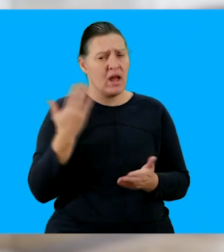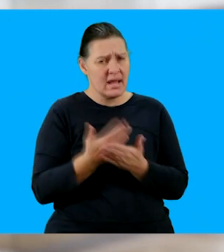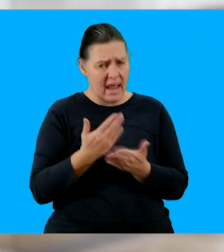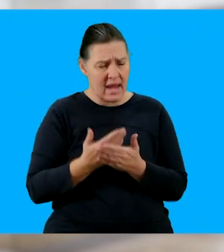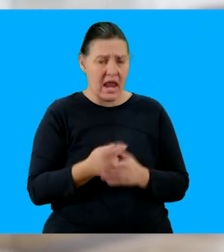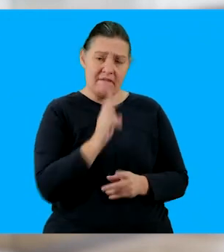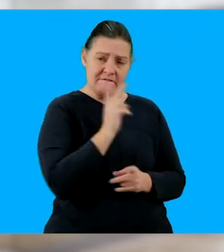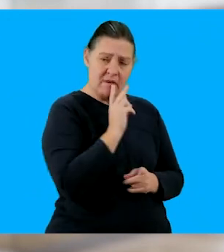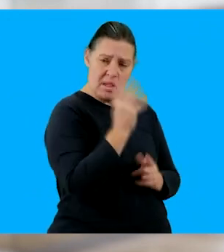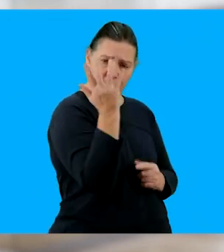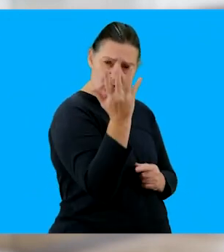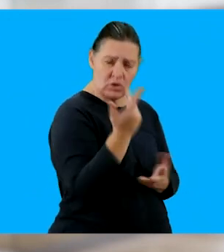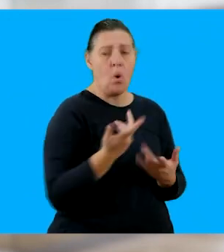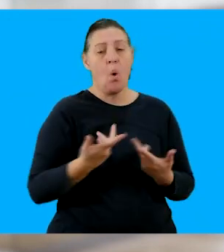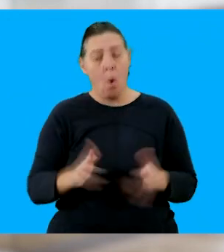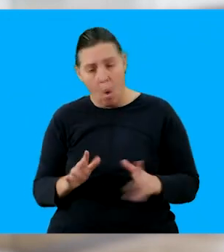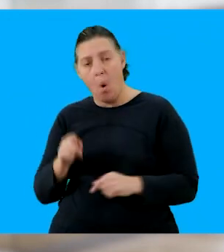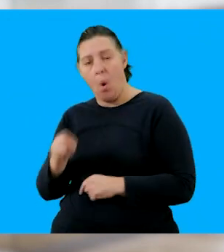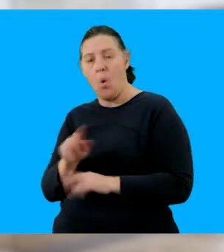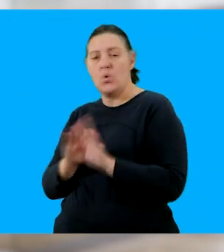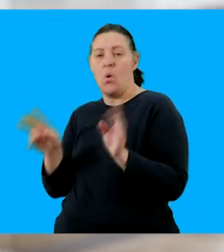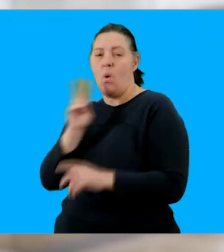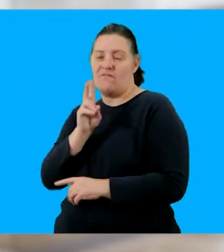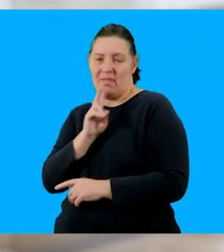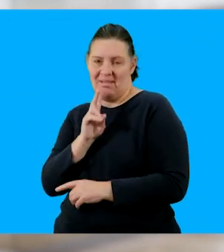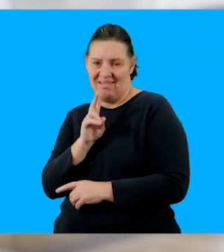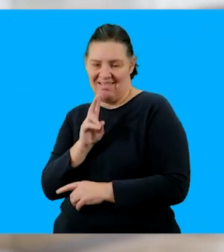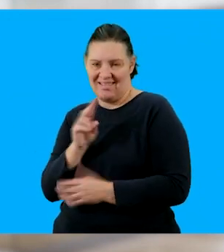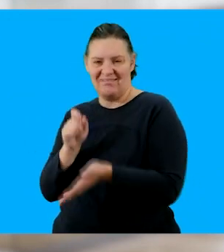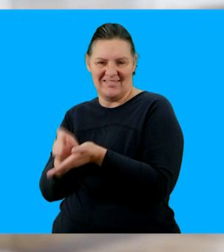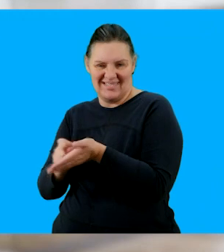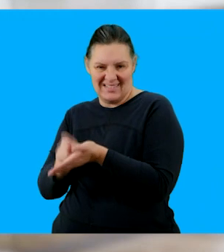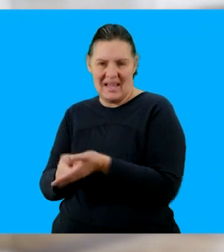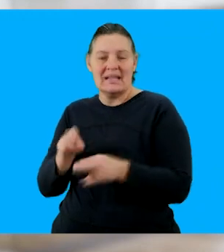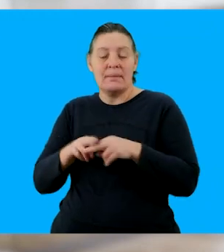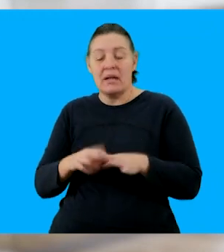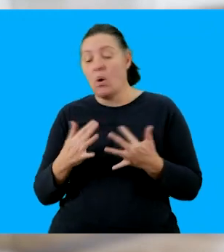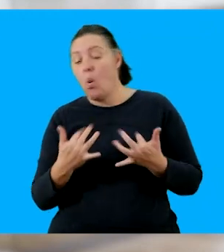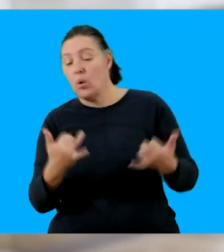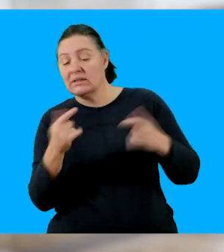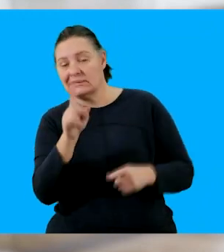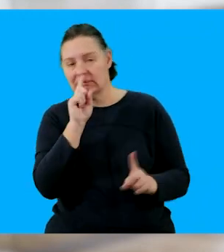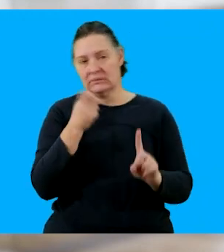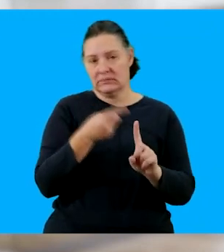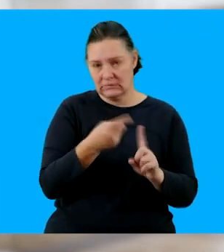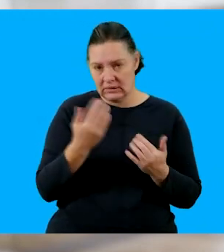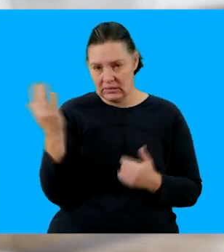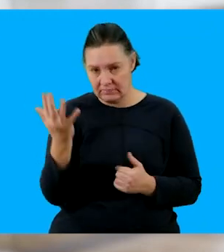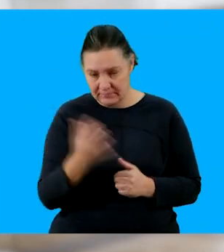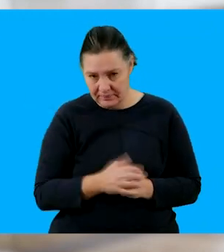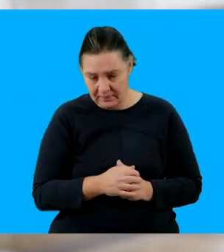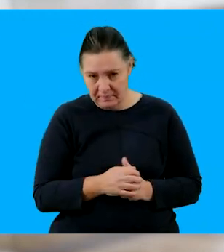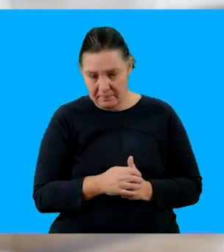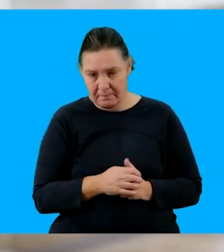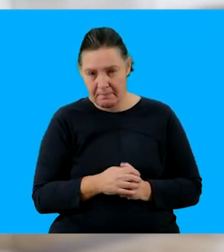presentation can be a verbal presentation, or it can also be a non-verbal presentation, depending on the type of the audience that you're going to present